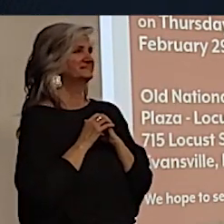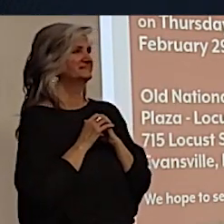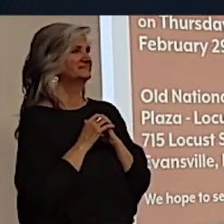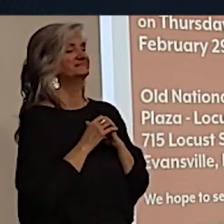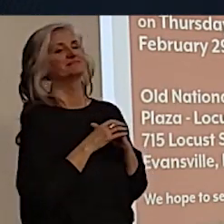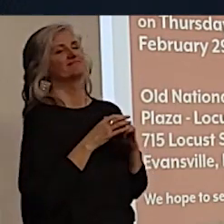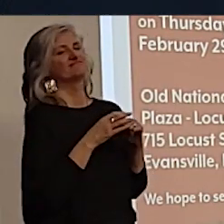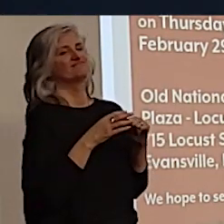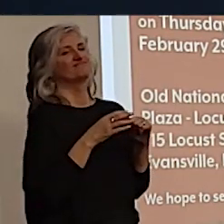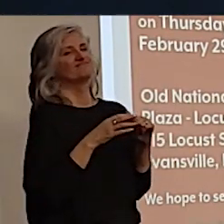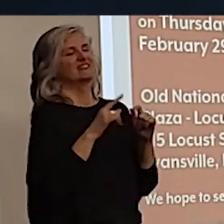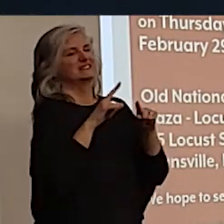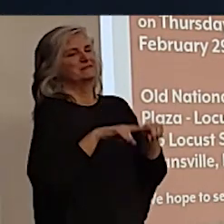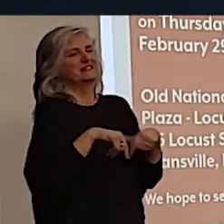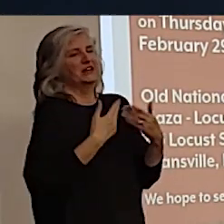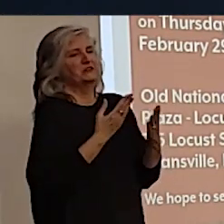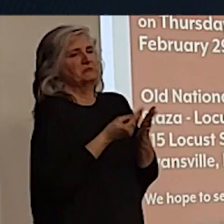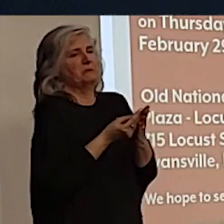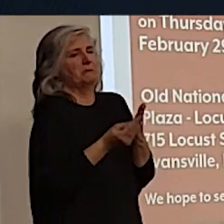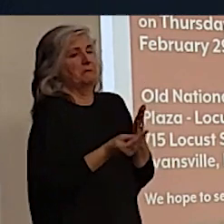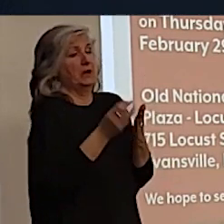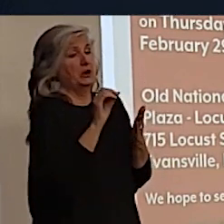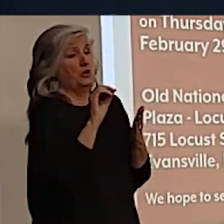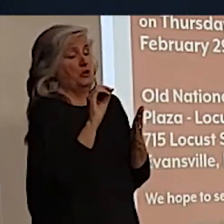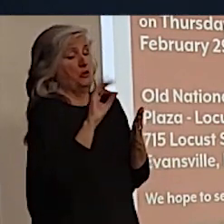Depends on how you define bought off.